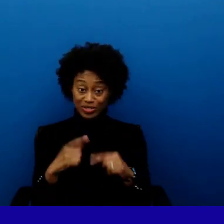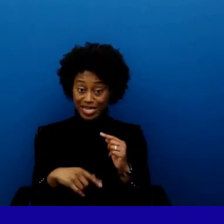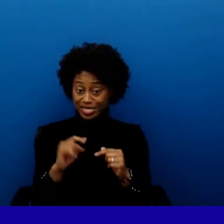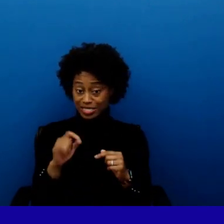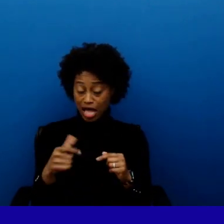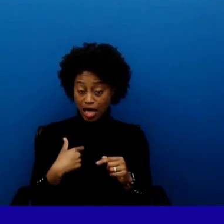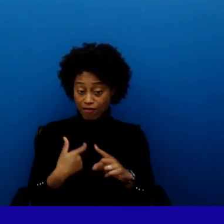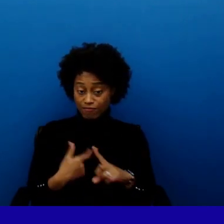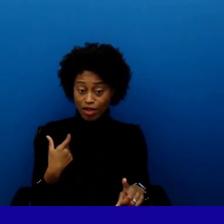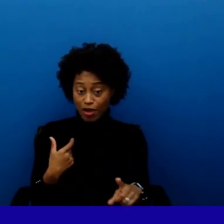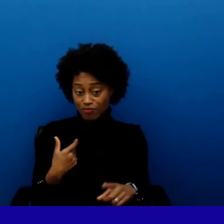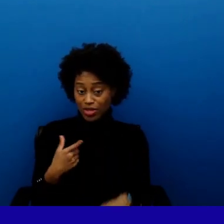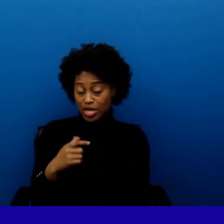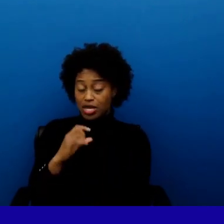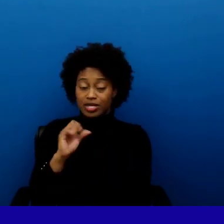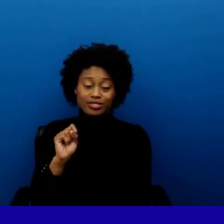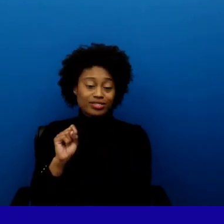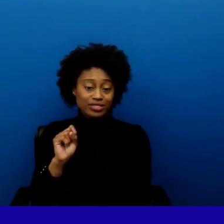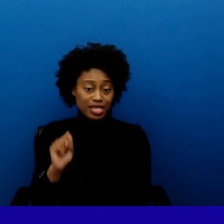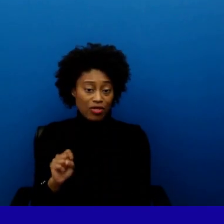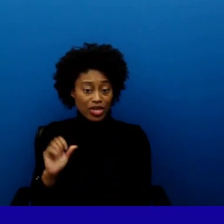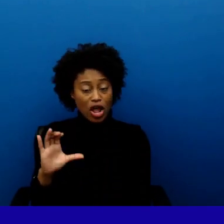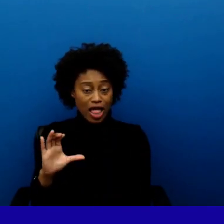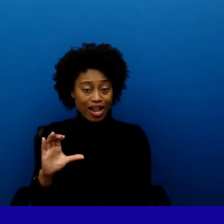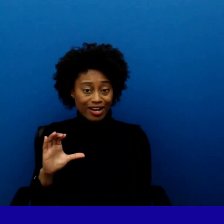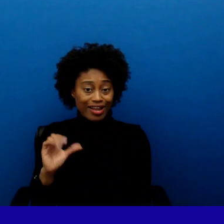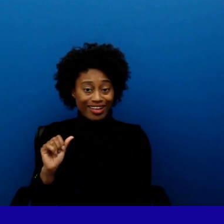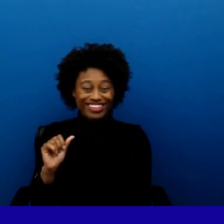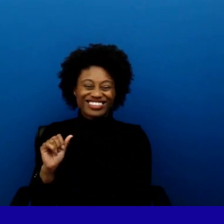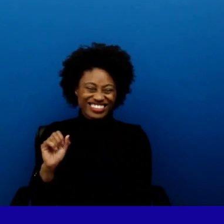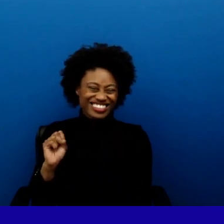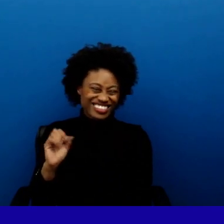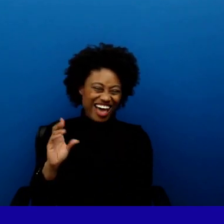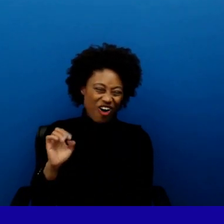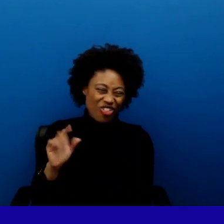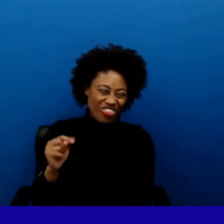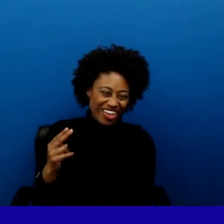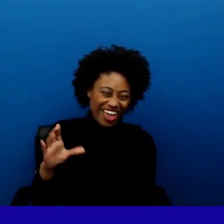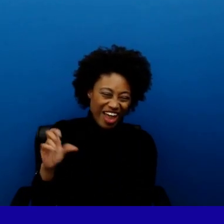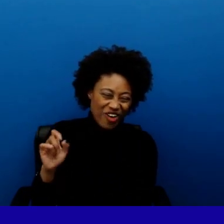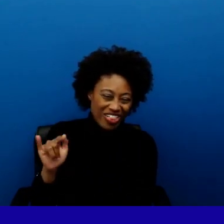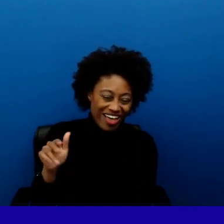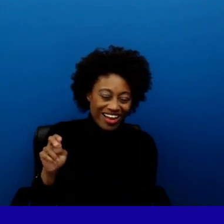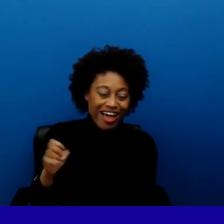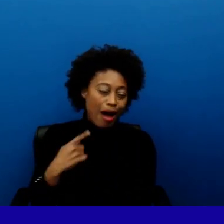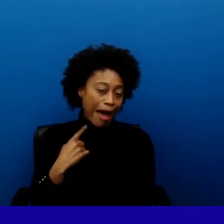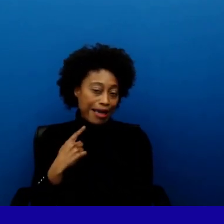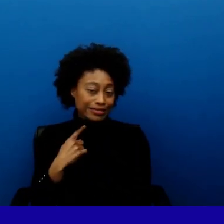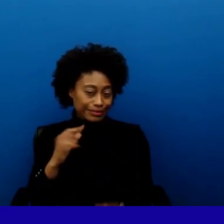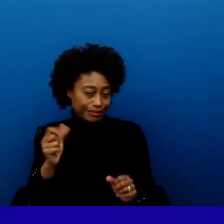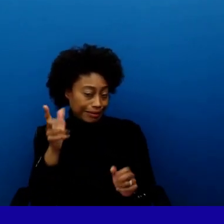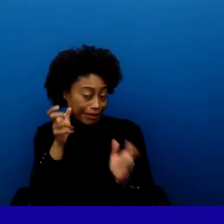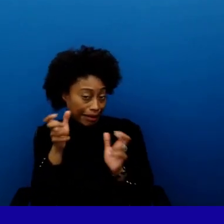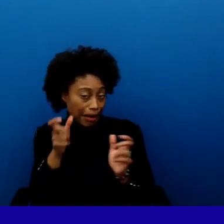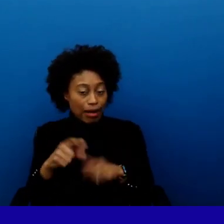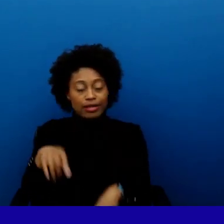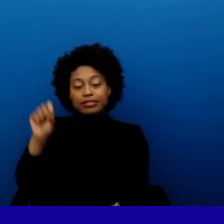accent, I live in South Carolina, Hmm. in the South, the southeastern part of the United States.